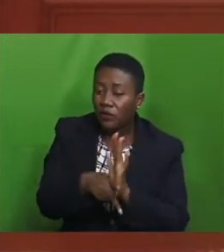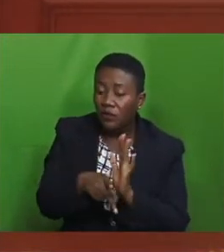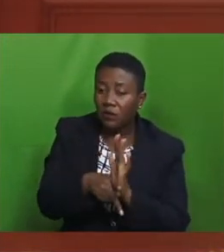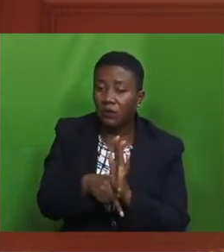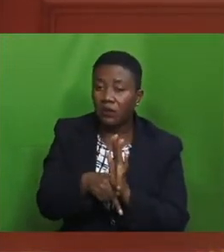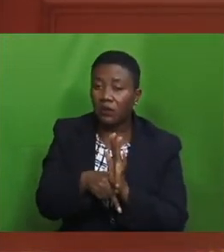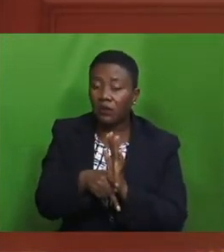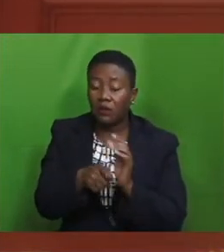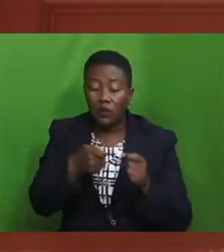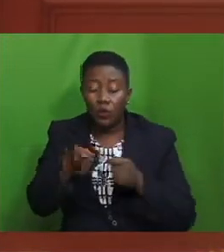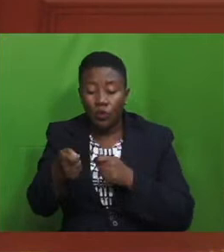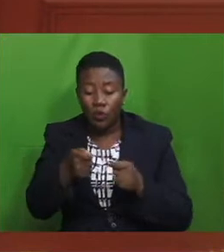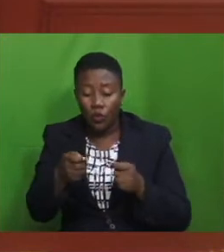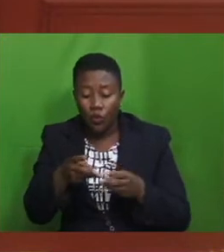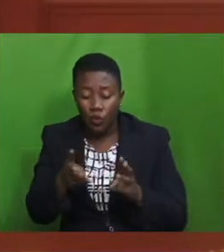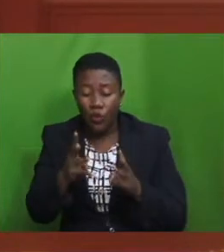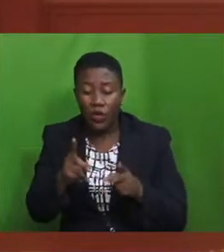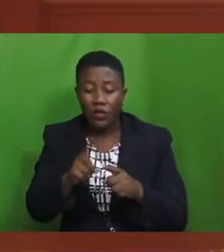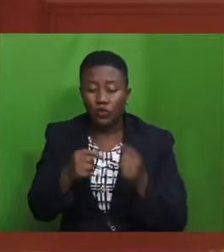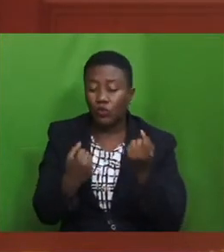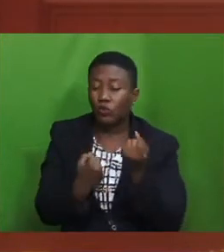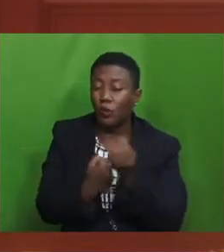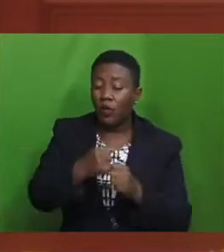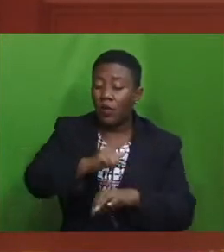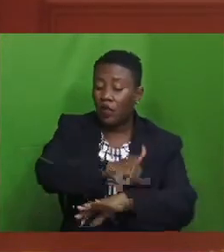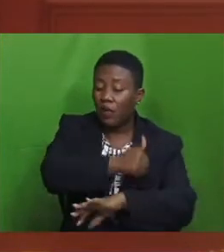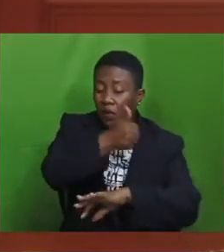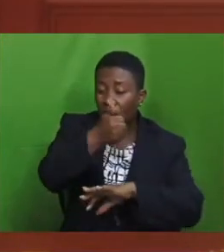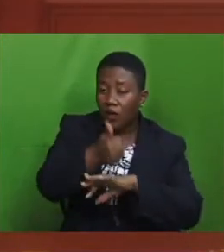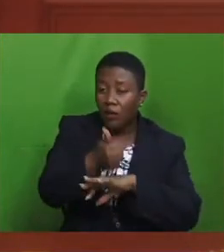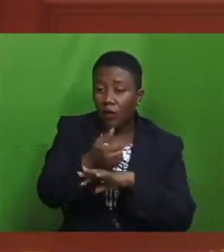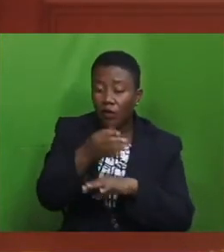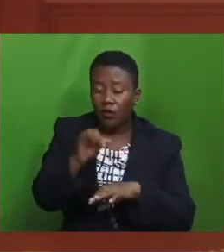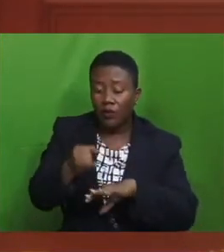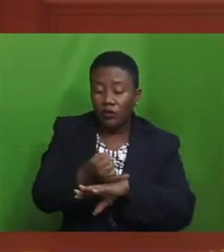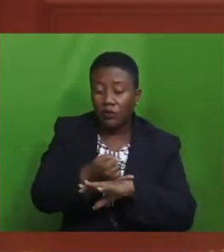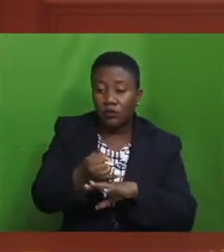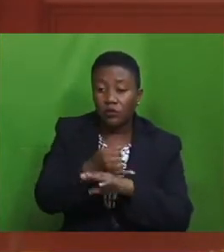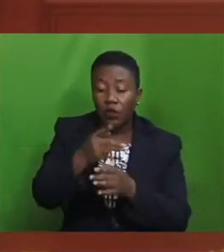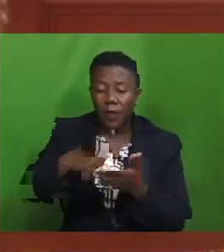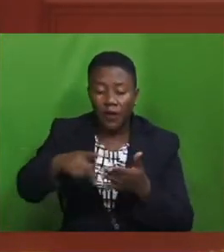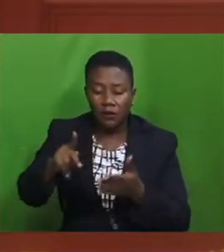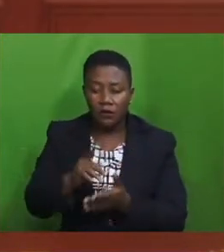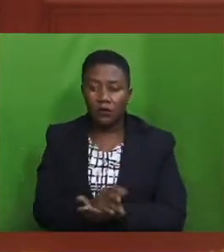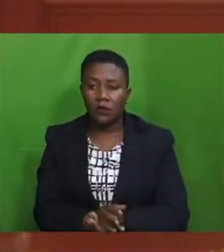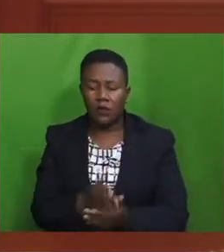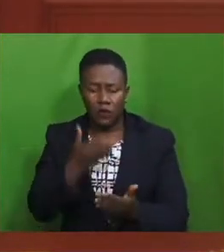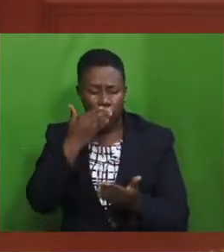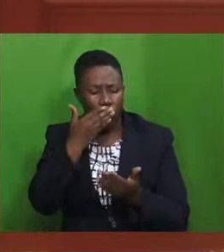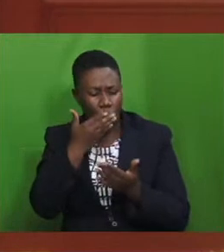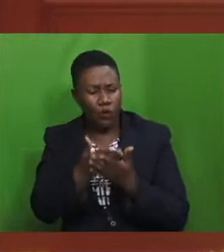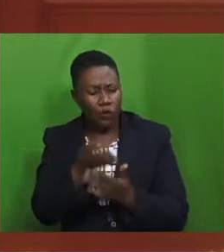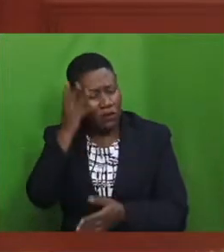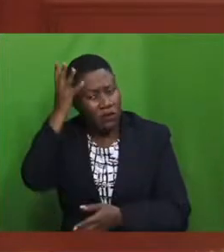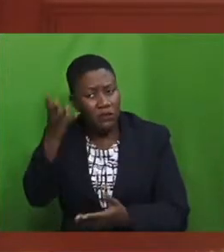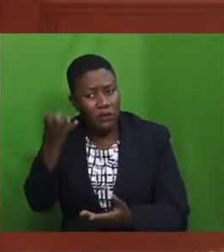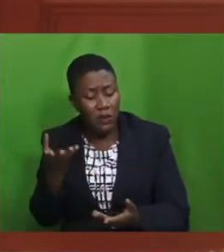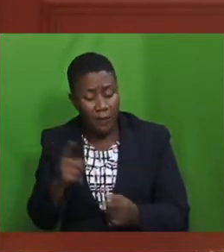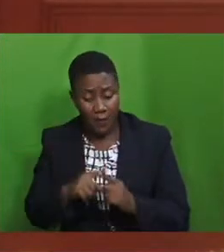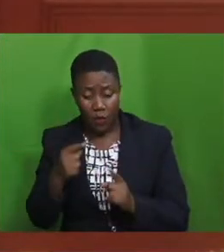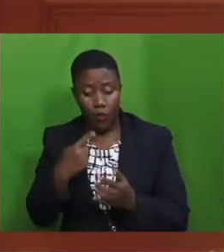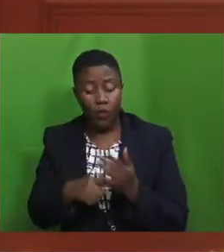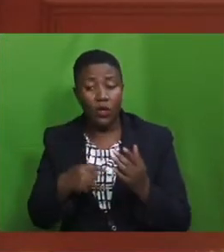regulatory mechanism, and institutional structure to support the establishment of industrial parks. Good initiative, Mr. Speaker. But what I